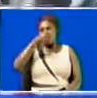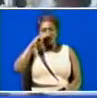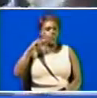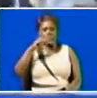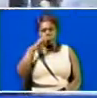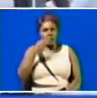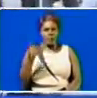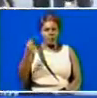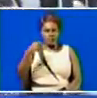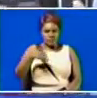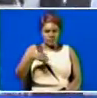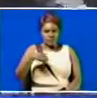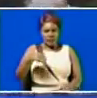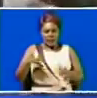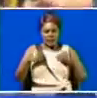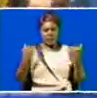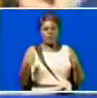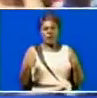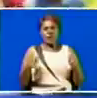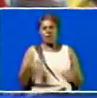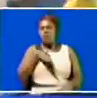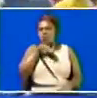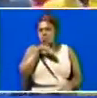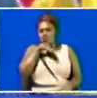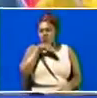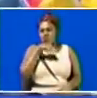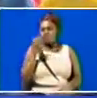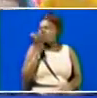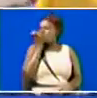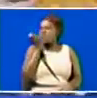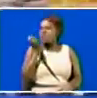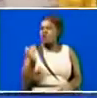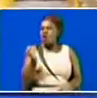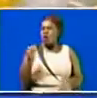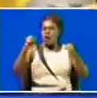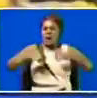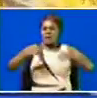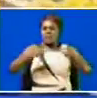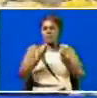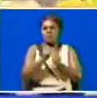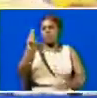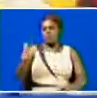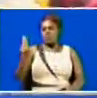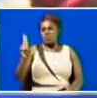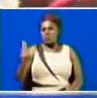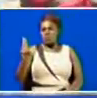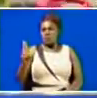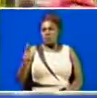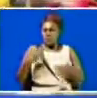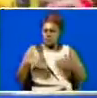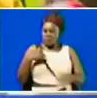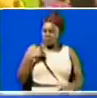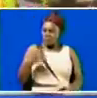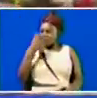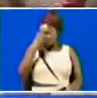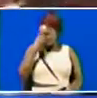still coming to terms with Odinga's decision to sidestep them in the March 9th deal with Kenyatta. Pundits argue